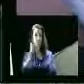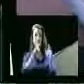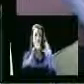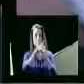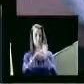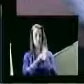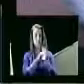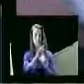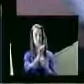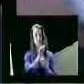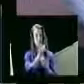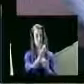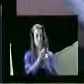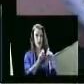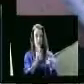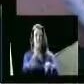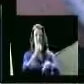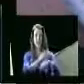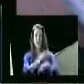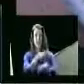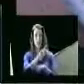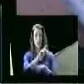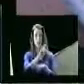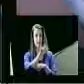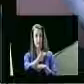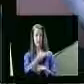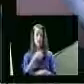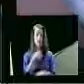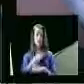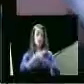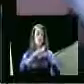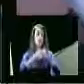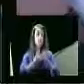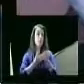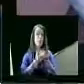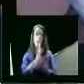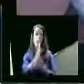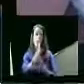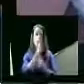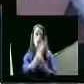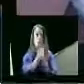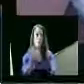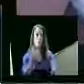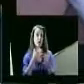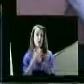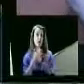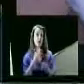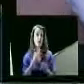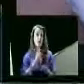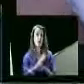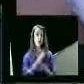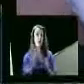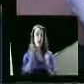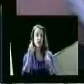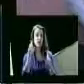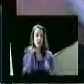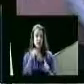issue, and they set the policy. Please protect my right to speak freely before the Board of Education